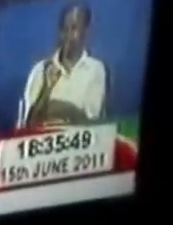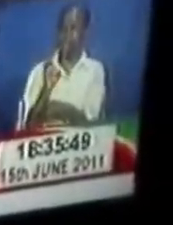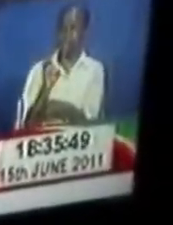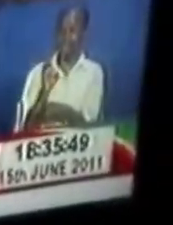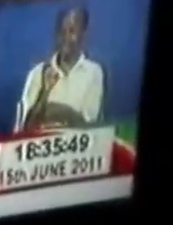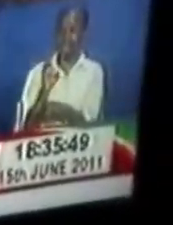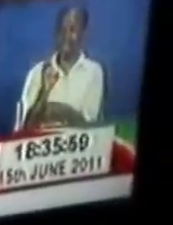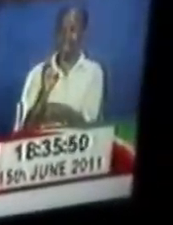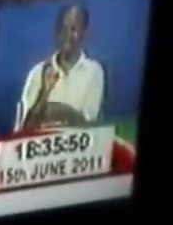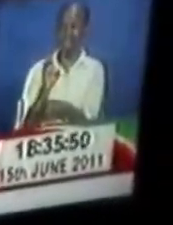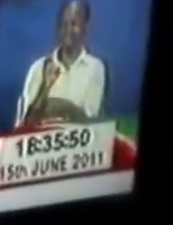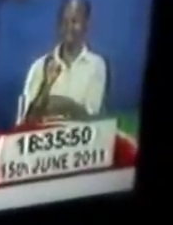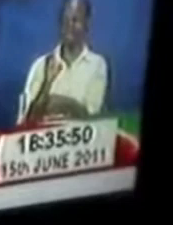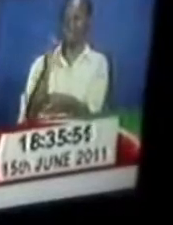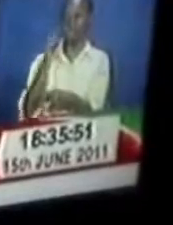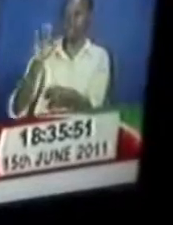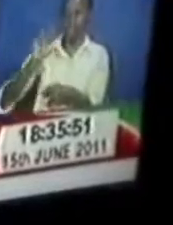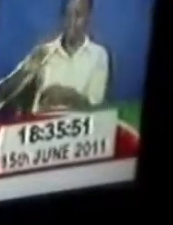For the remainder,